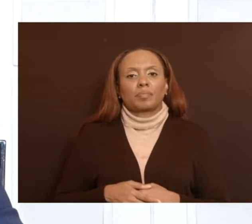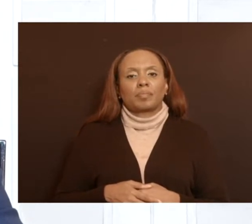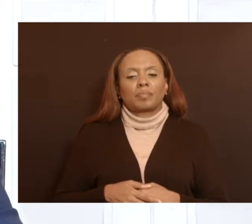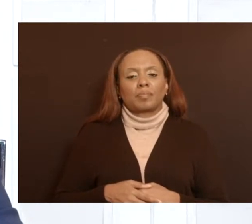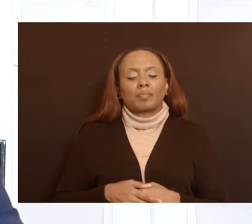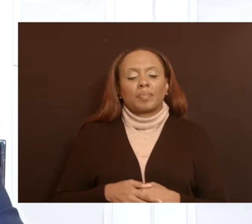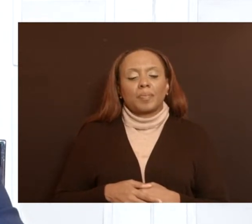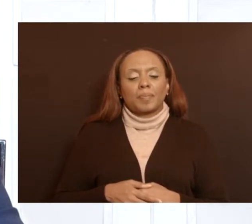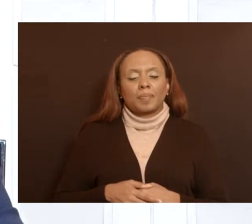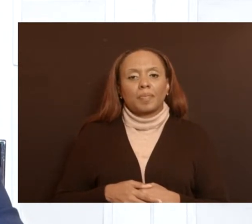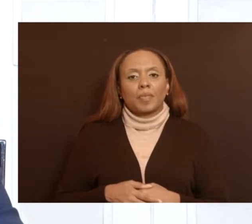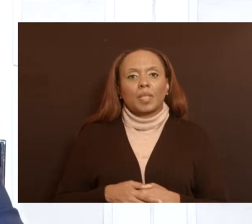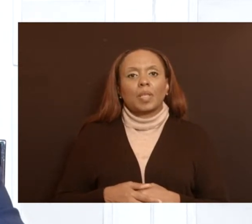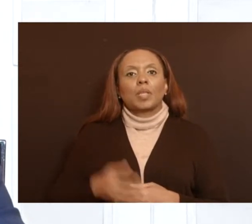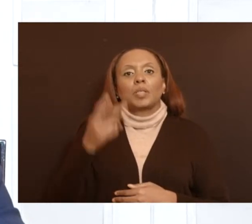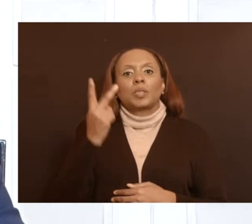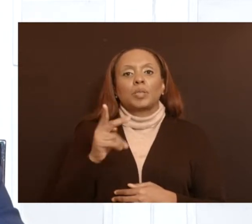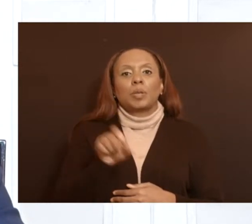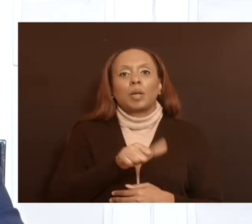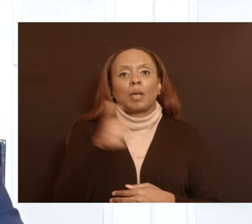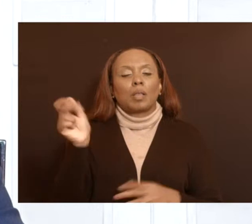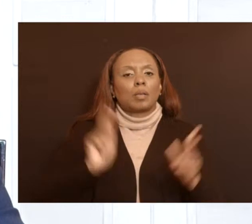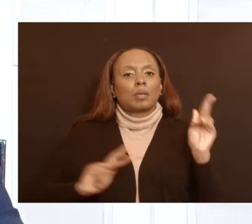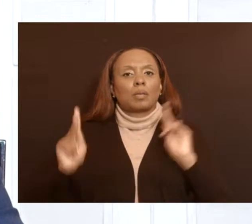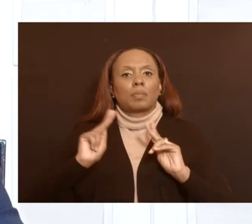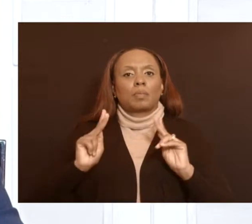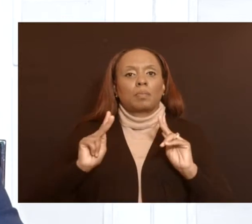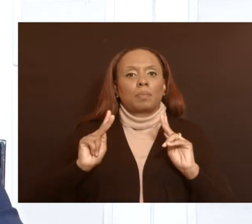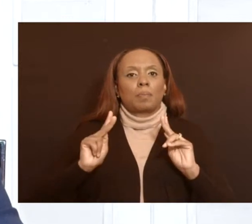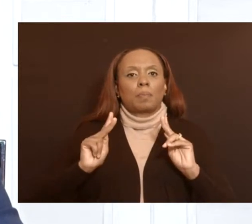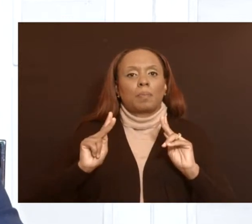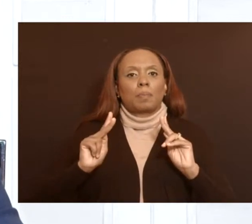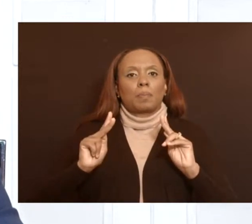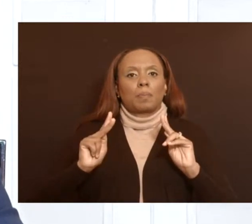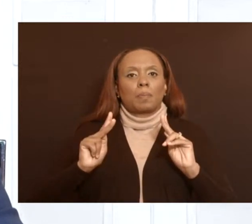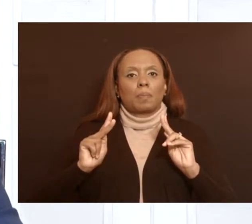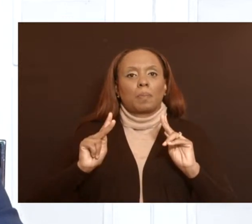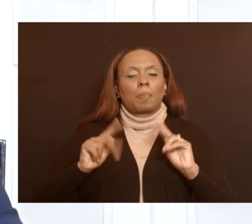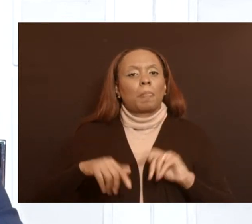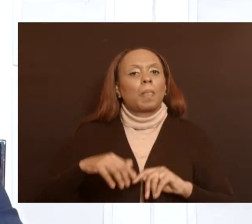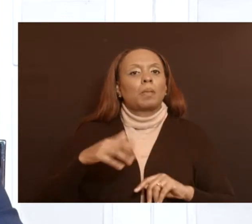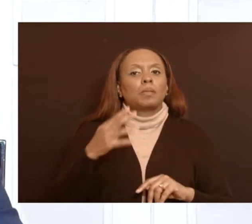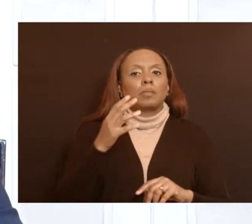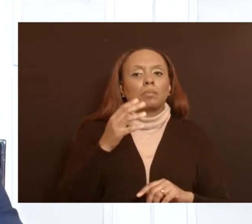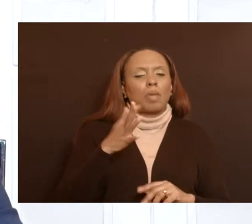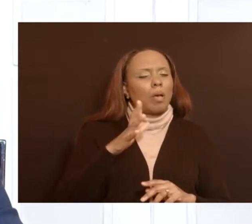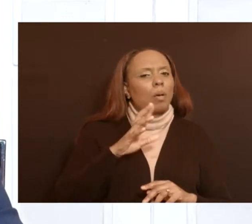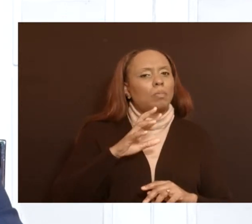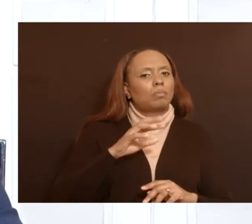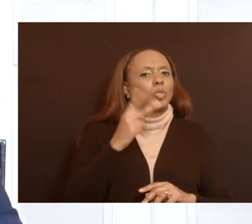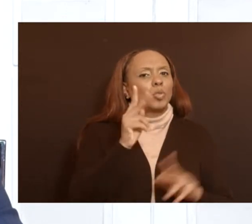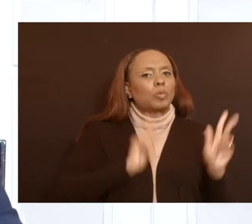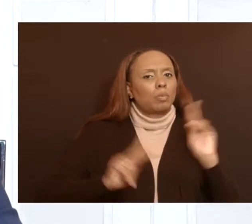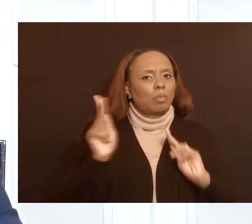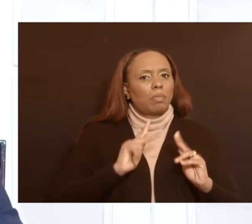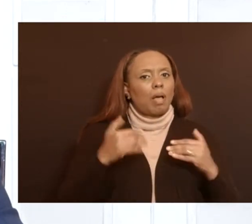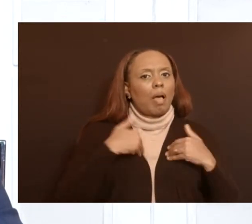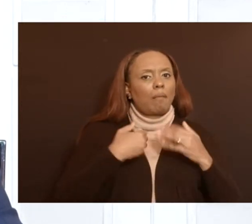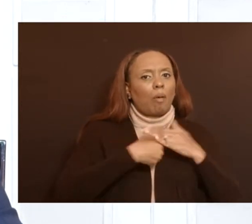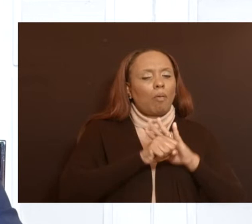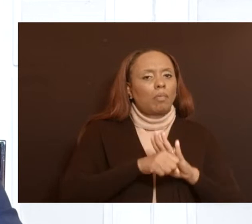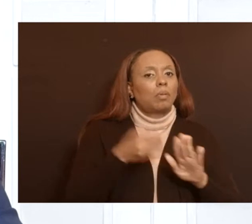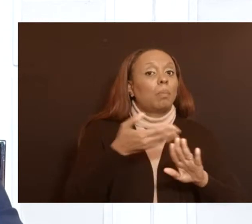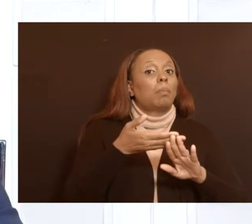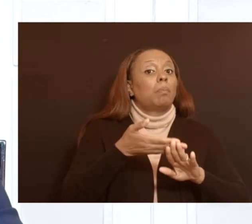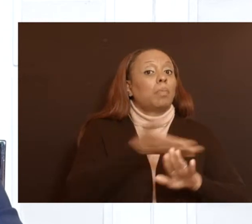have tested positive for COVID after having COVID previously, but they had COVID a while ago. And I believe from my memory, if my memory serves me